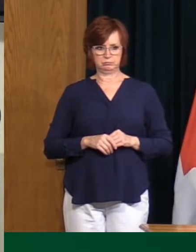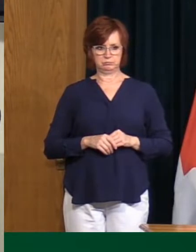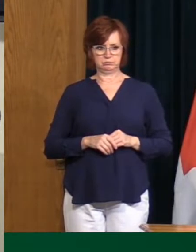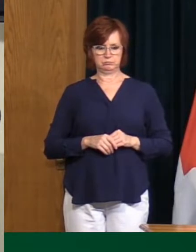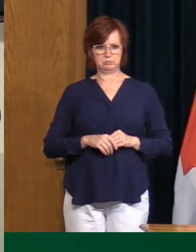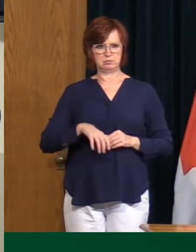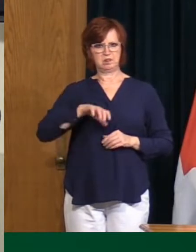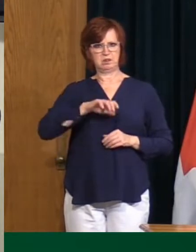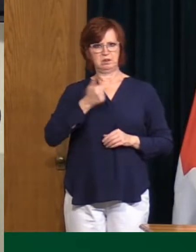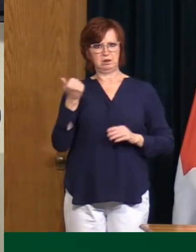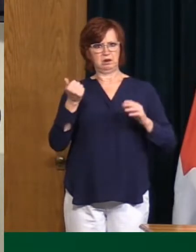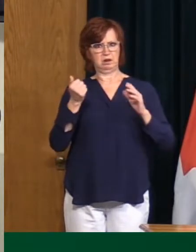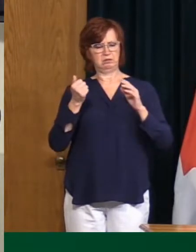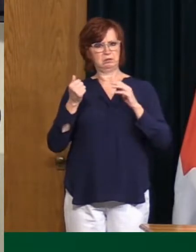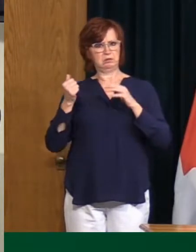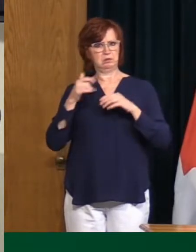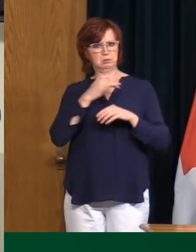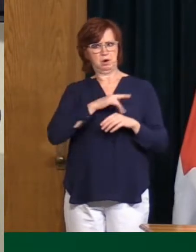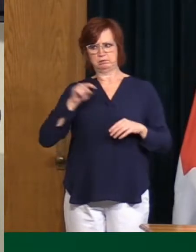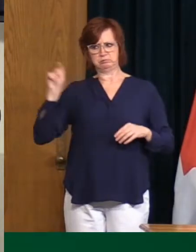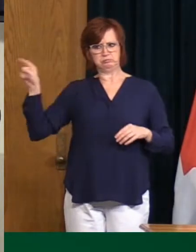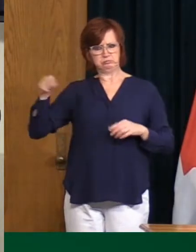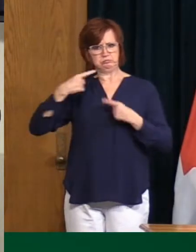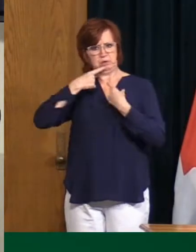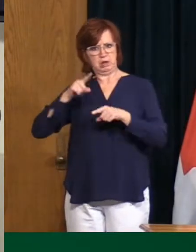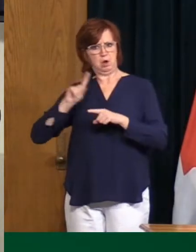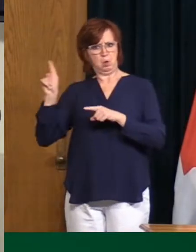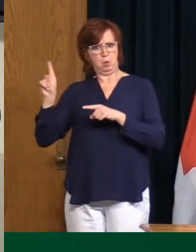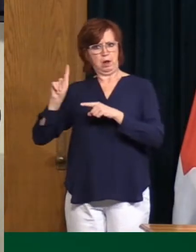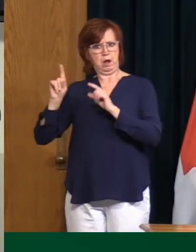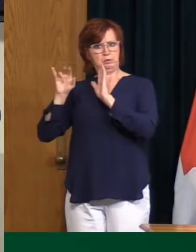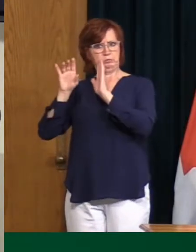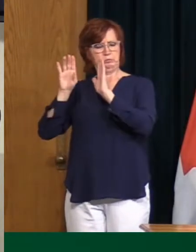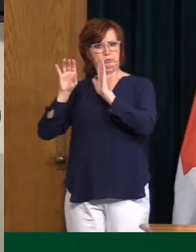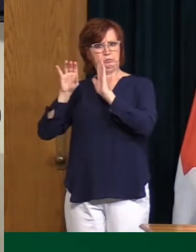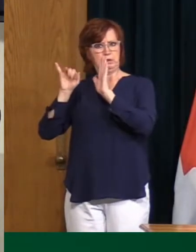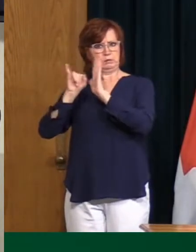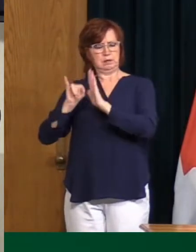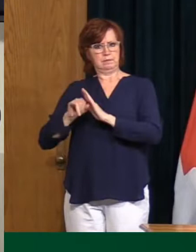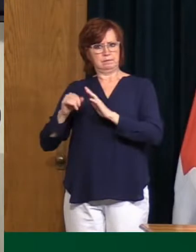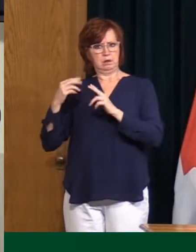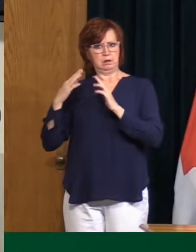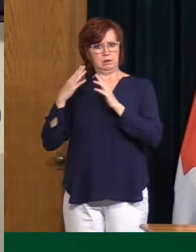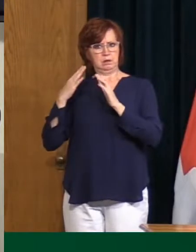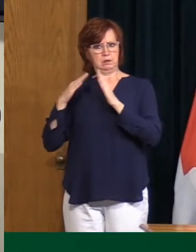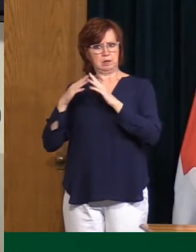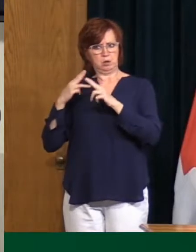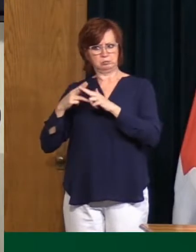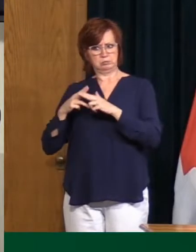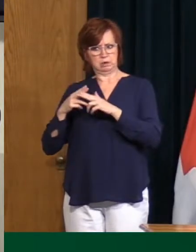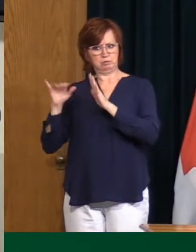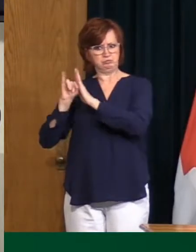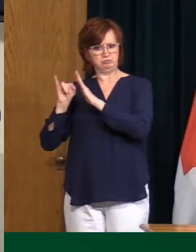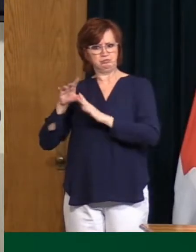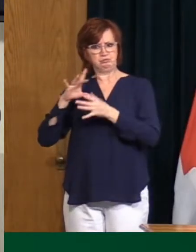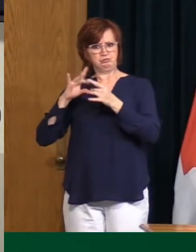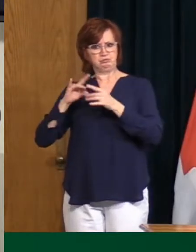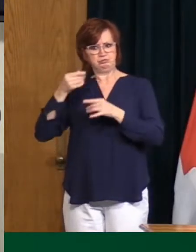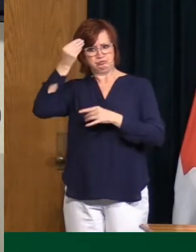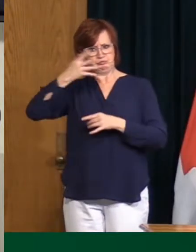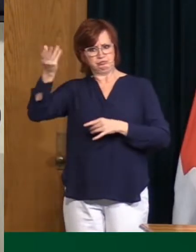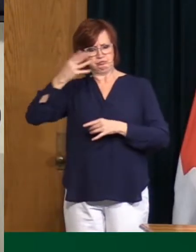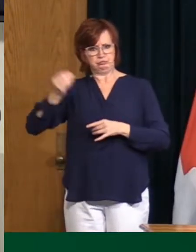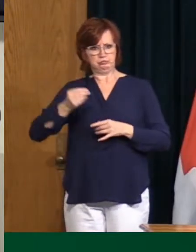people are coming from. Why are you choosing not to do that? Well, I think we continue to monitor how different provinces